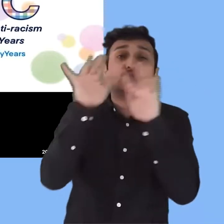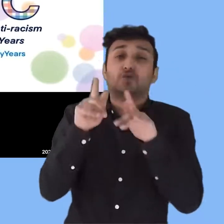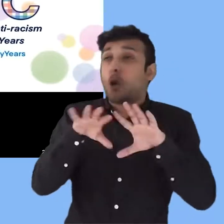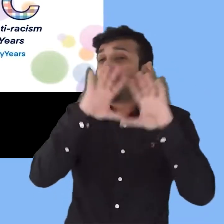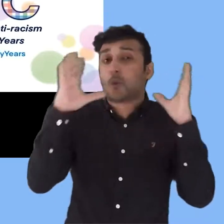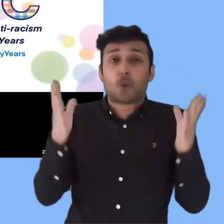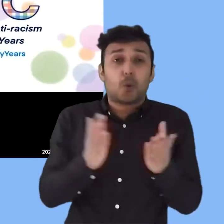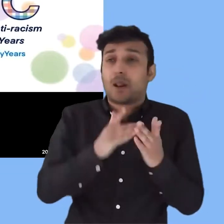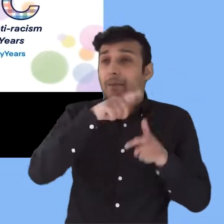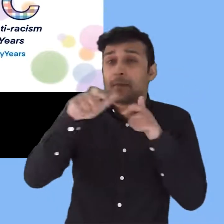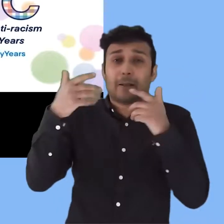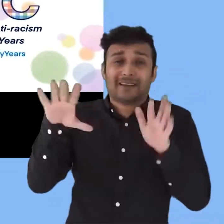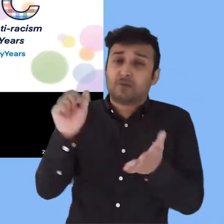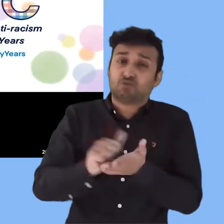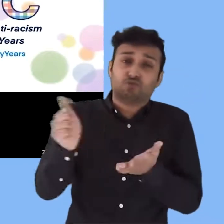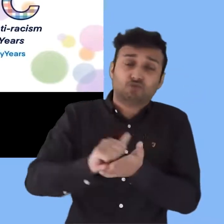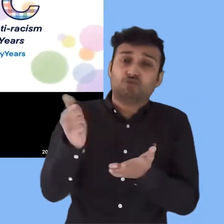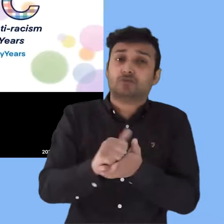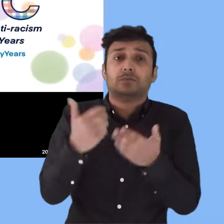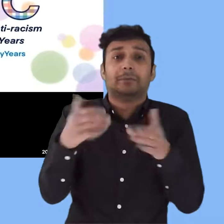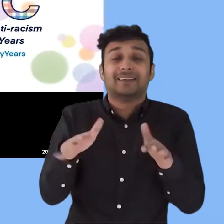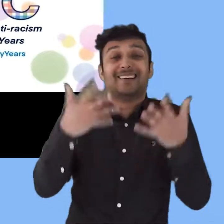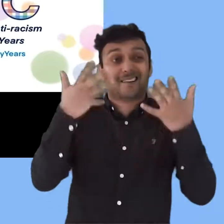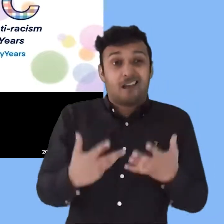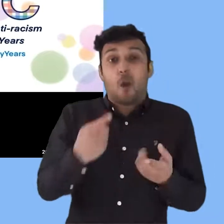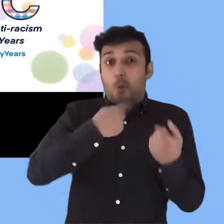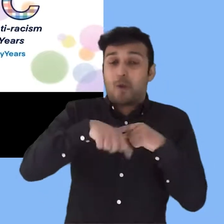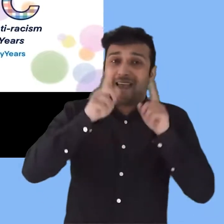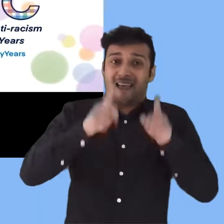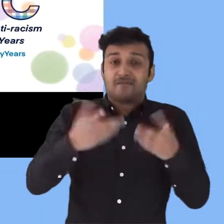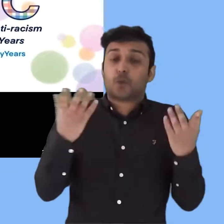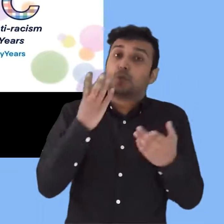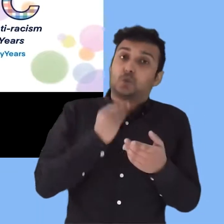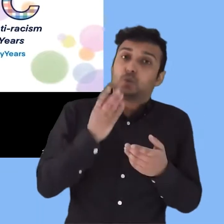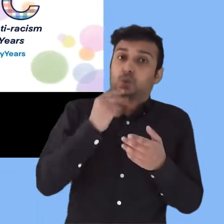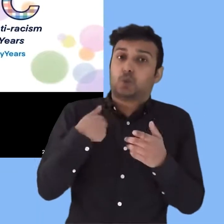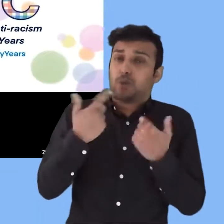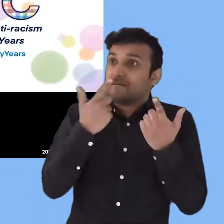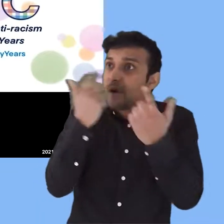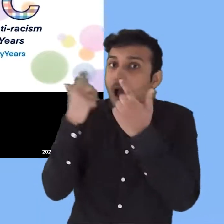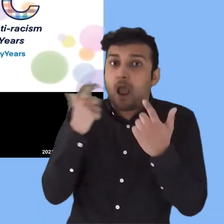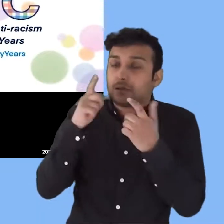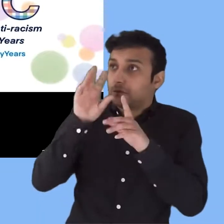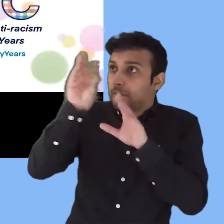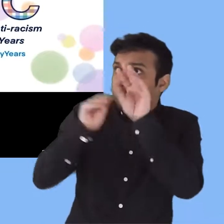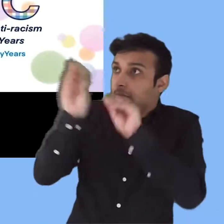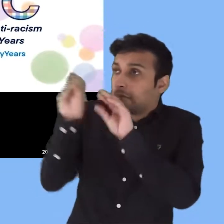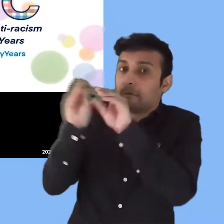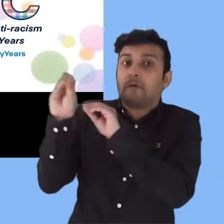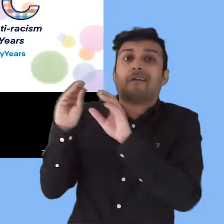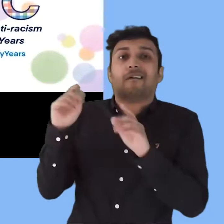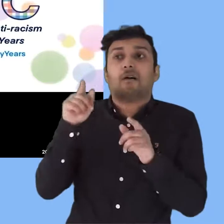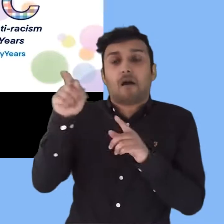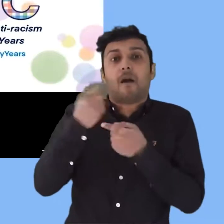those things as a way and a tool to ensure that we are doing that own internal processing about what all of these